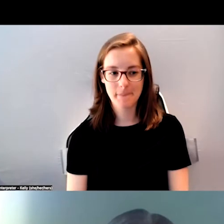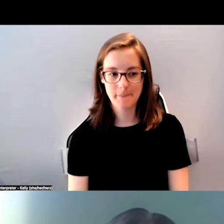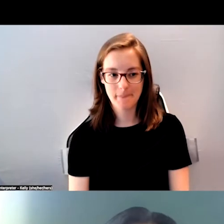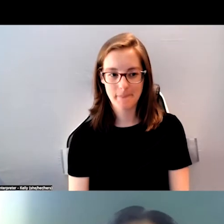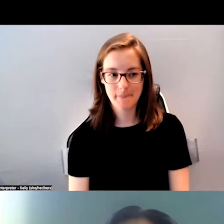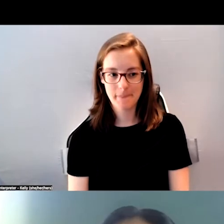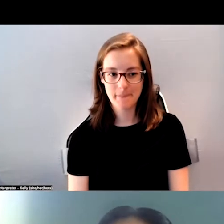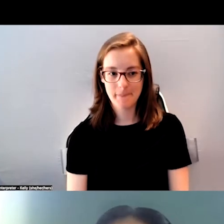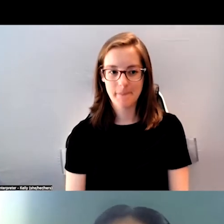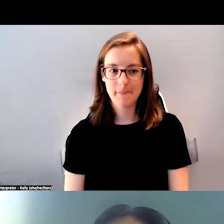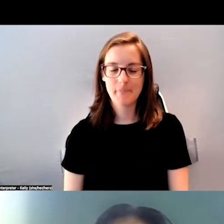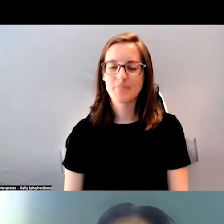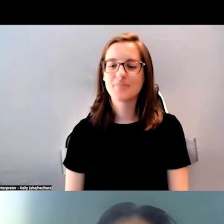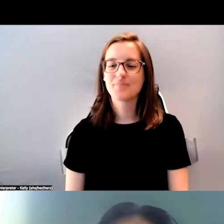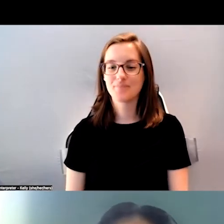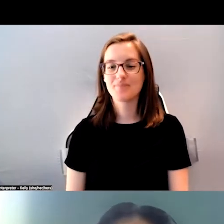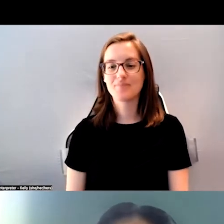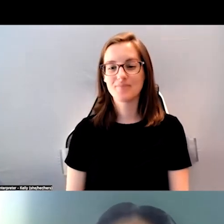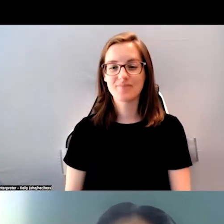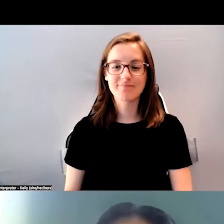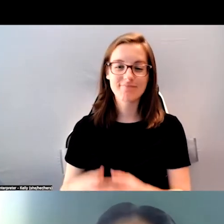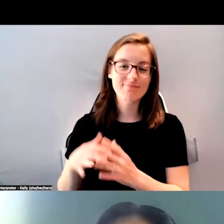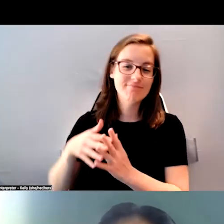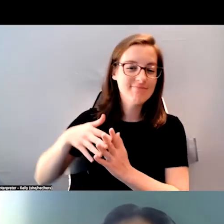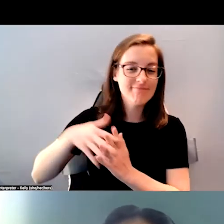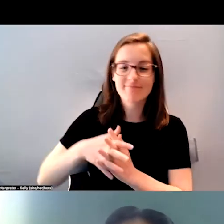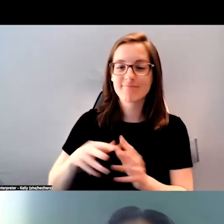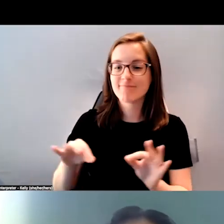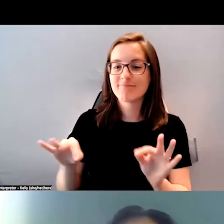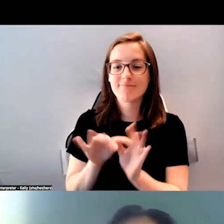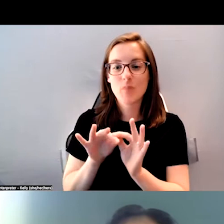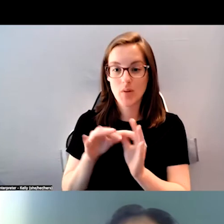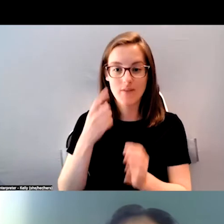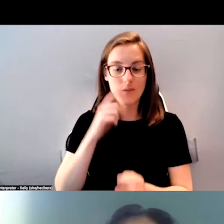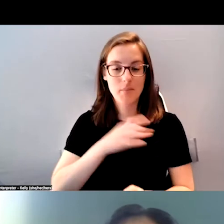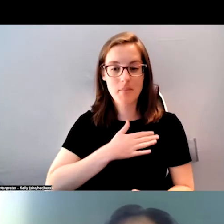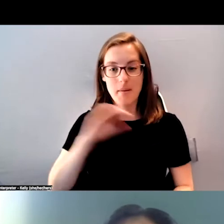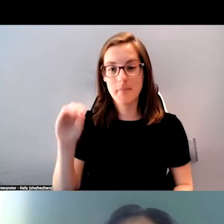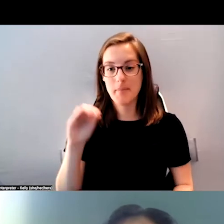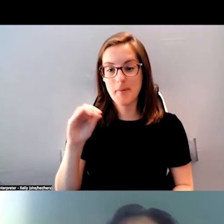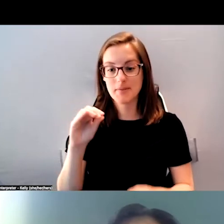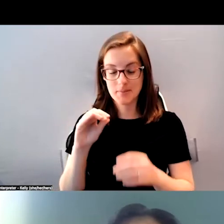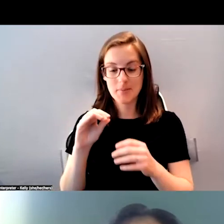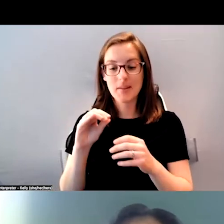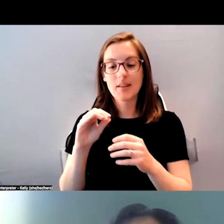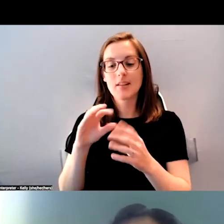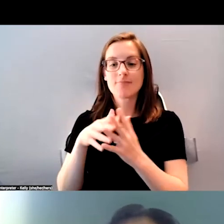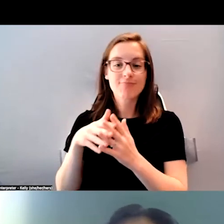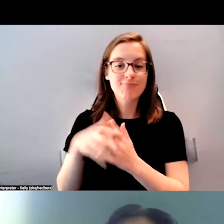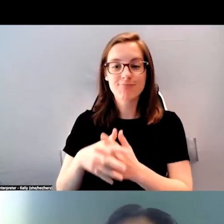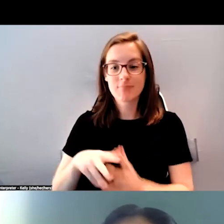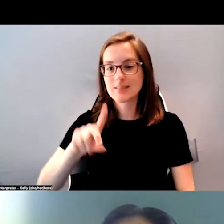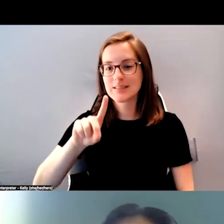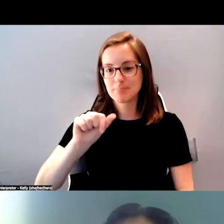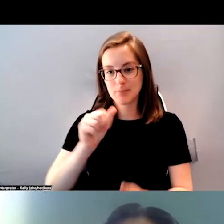And one really big thing that's part of the my ombudsman's identity is being rooted in disability